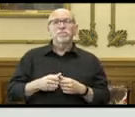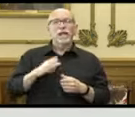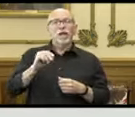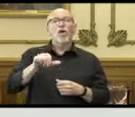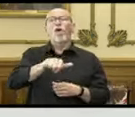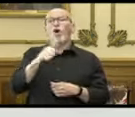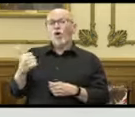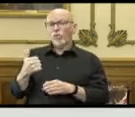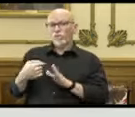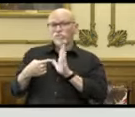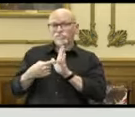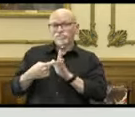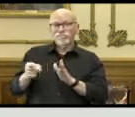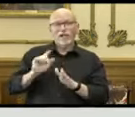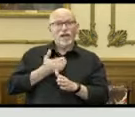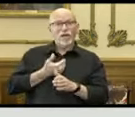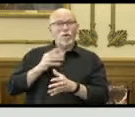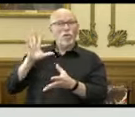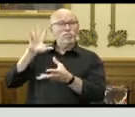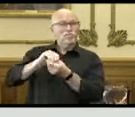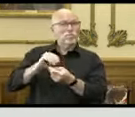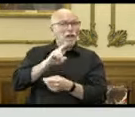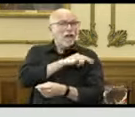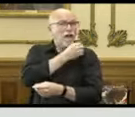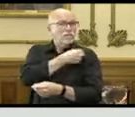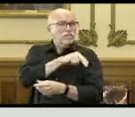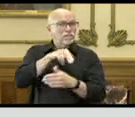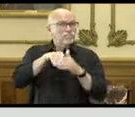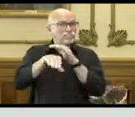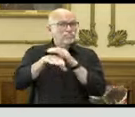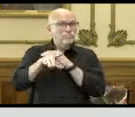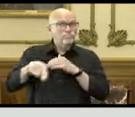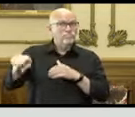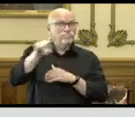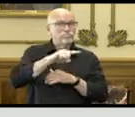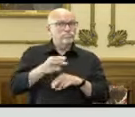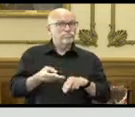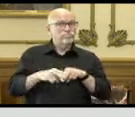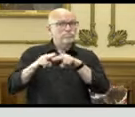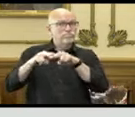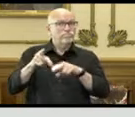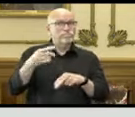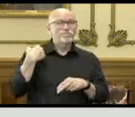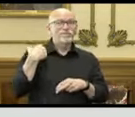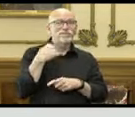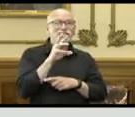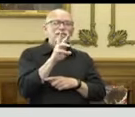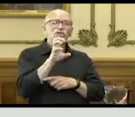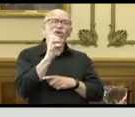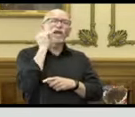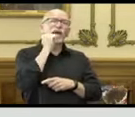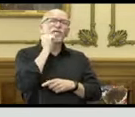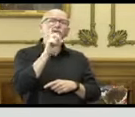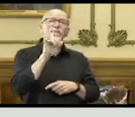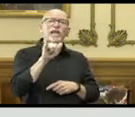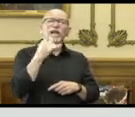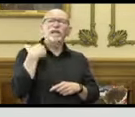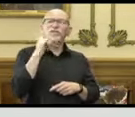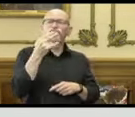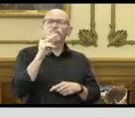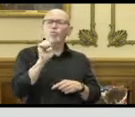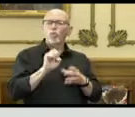indicator, our overall hospitalization census has increased from about 600 a day near the end of